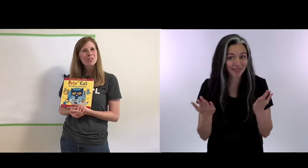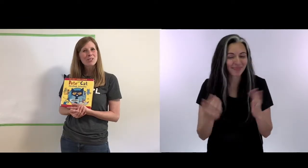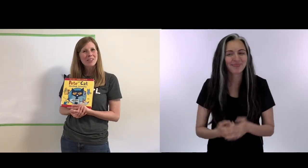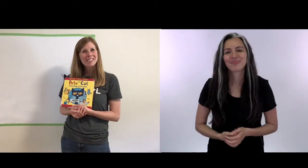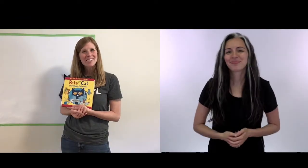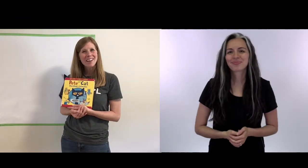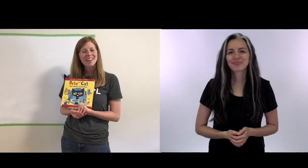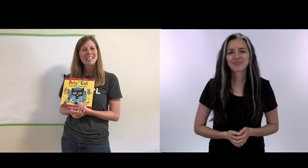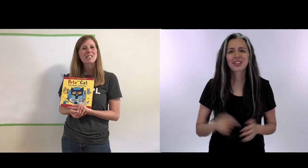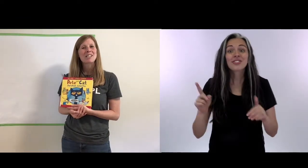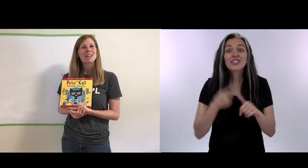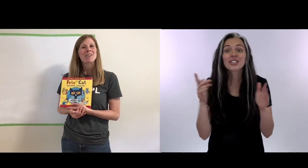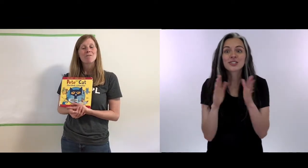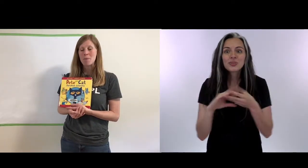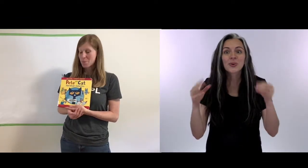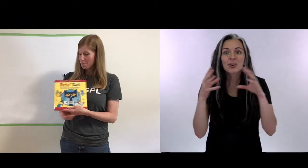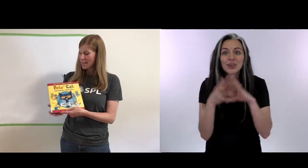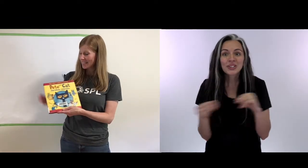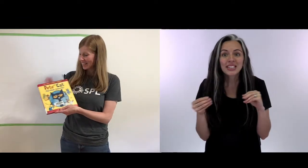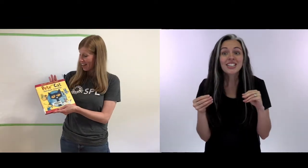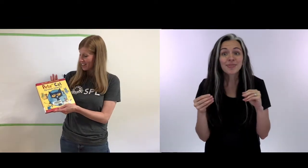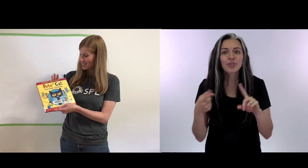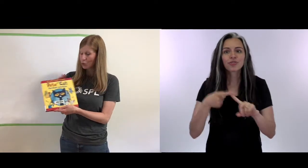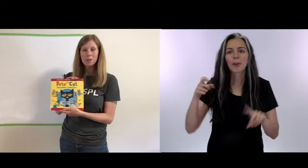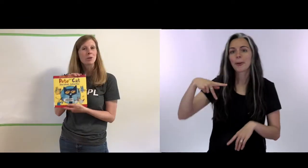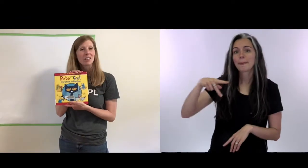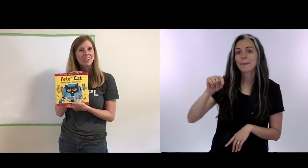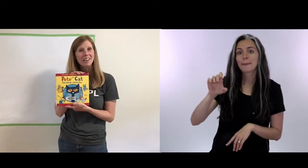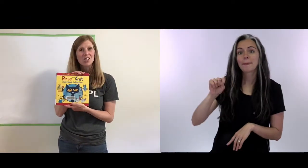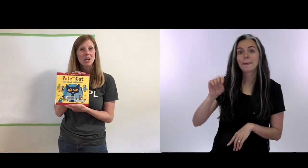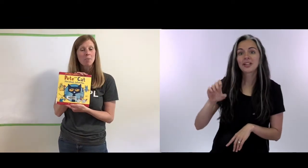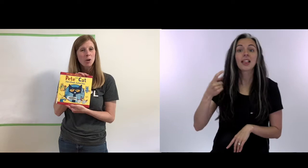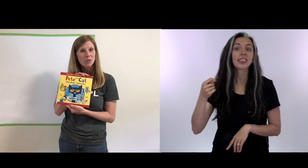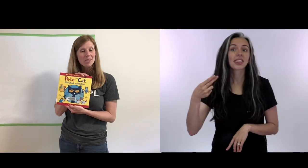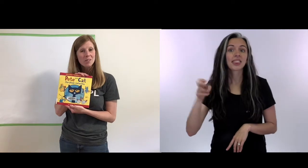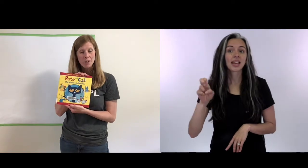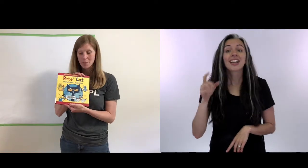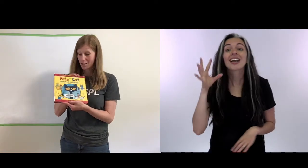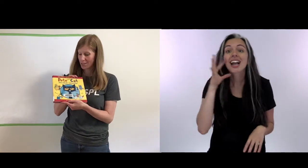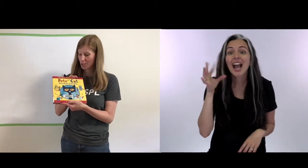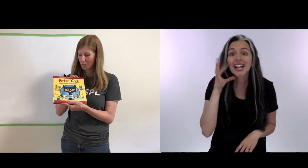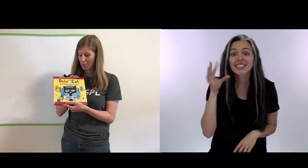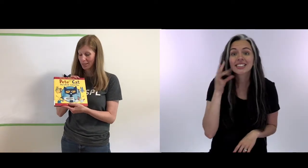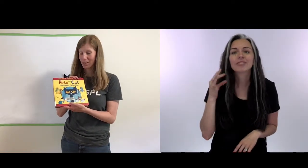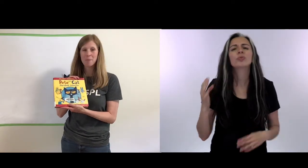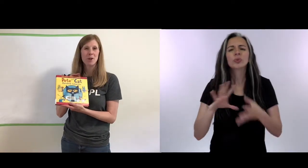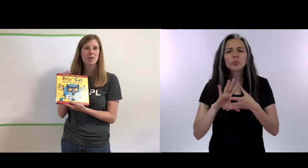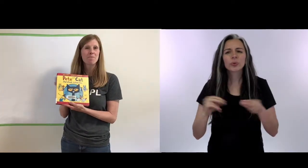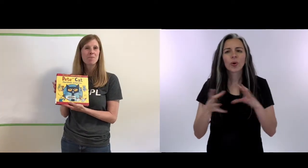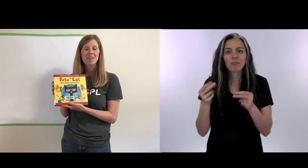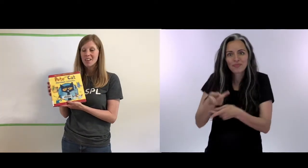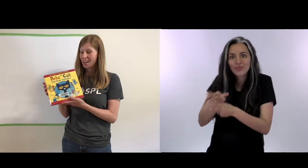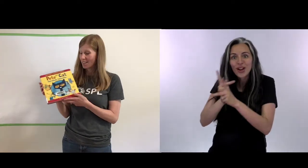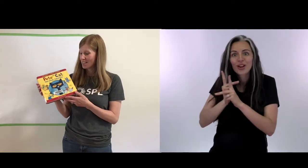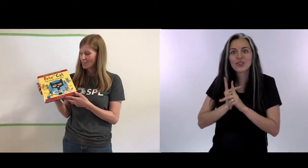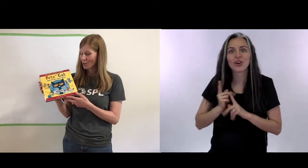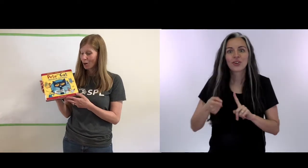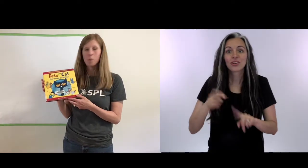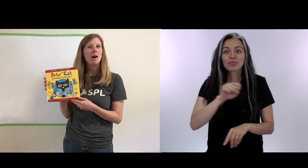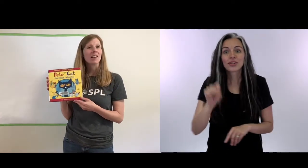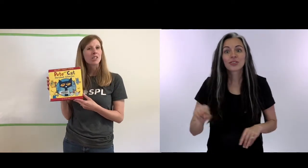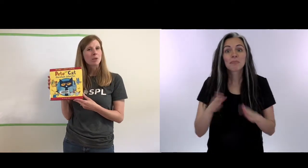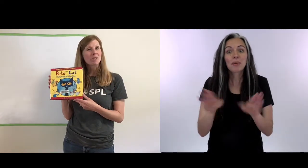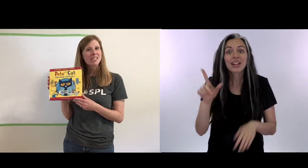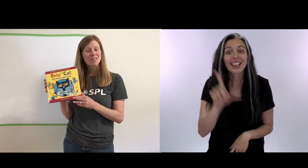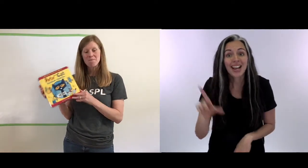Our first story today is from the Pete the Cat storybook collection. I borrowed this from Saskatoon Public Library, and these are